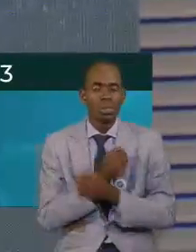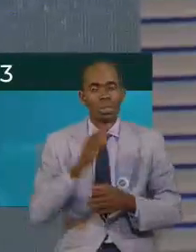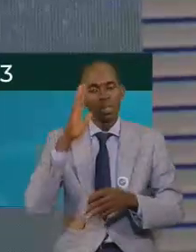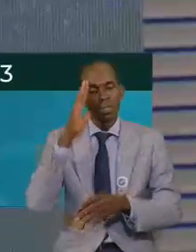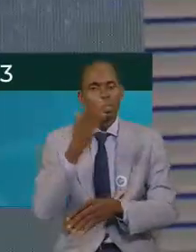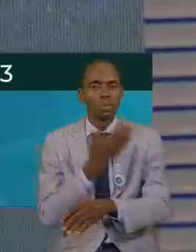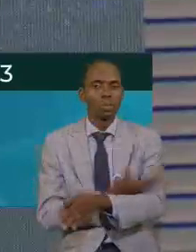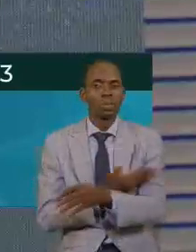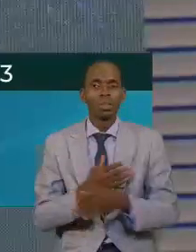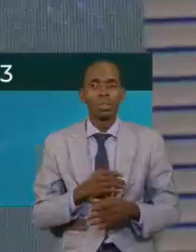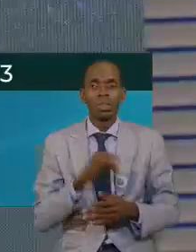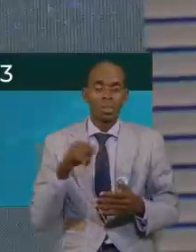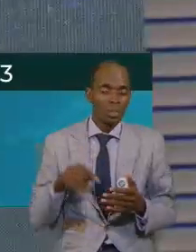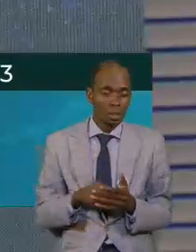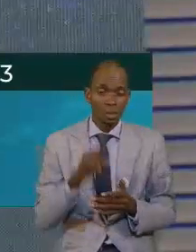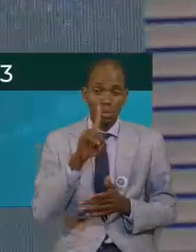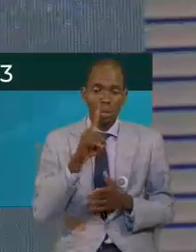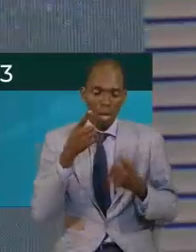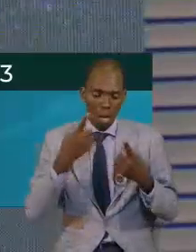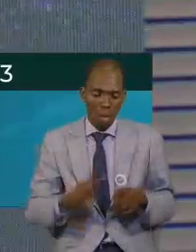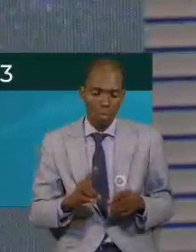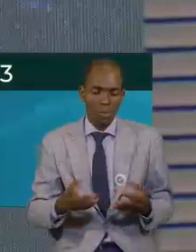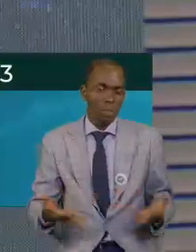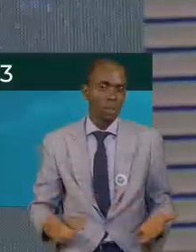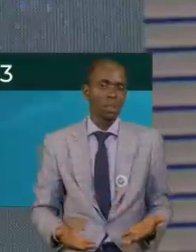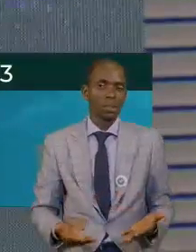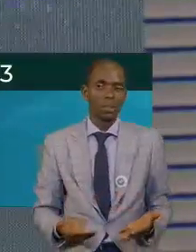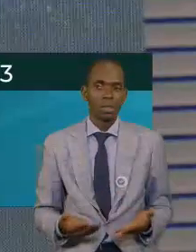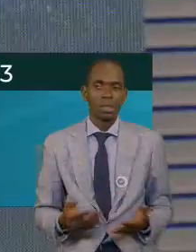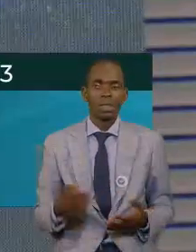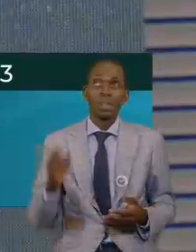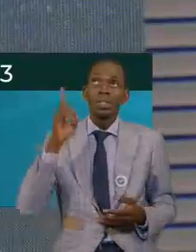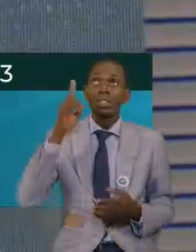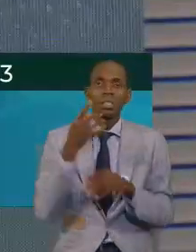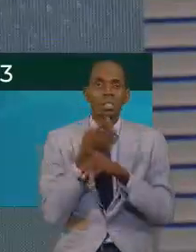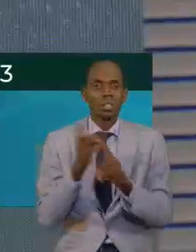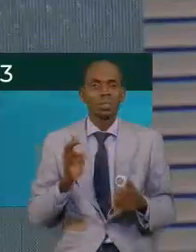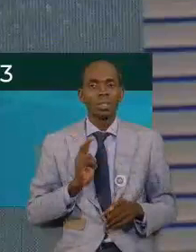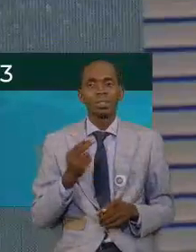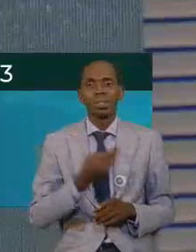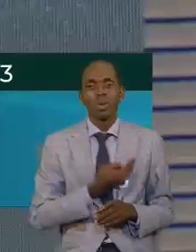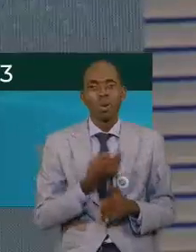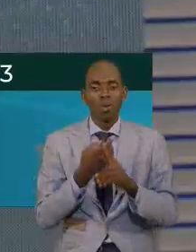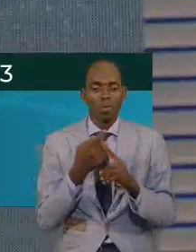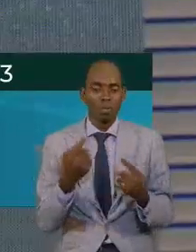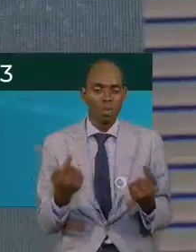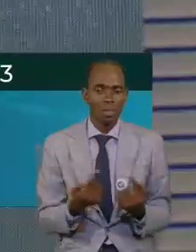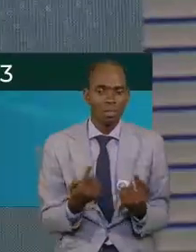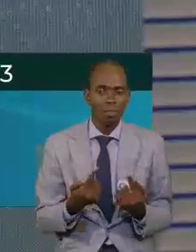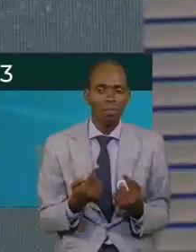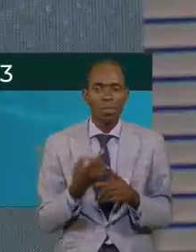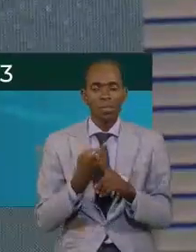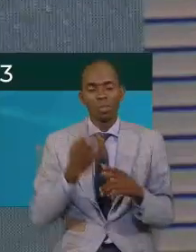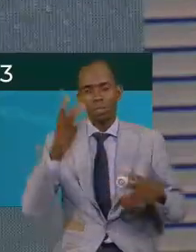This one has happened here. He delivered us from sin, from